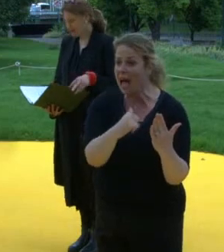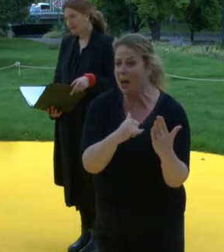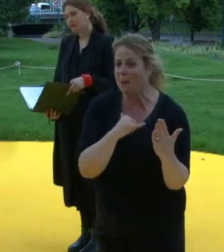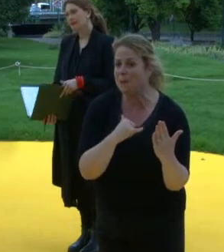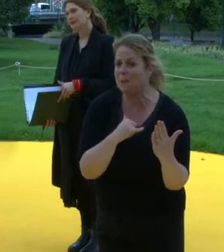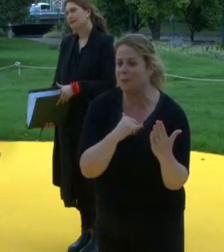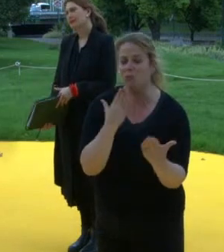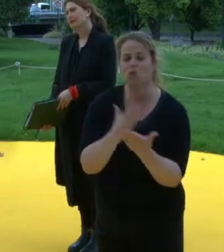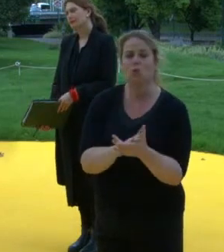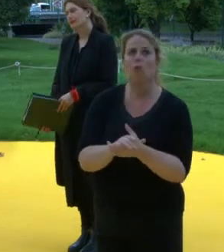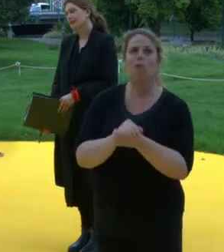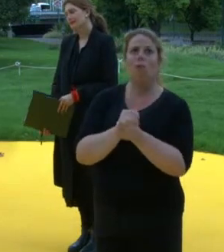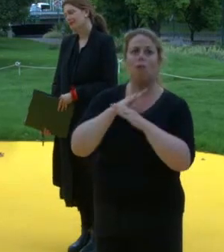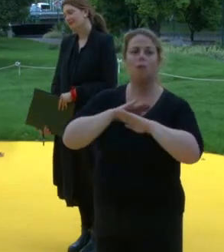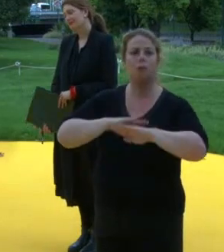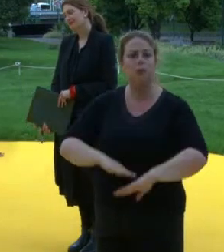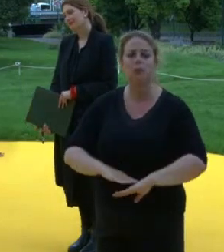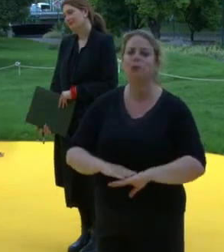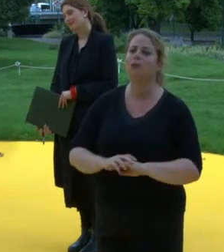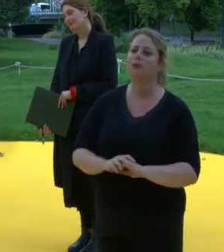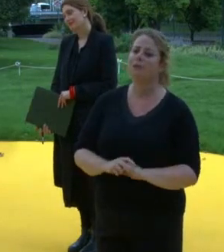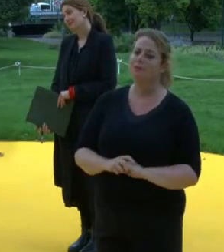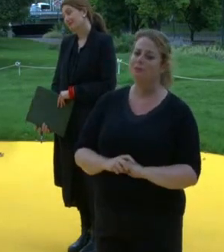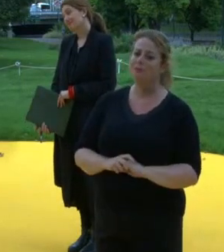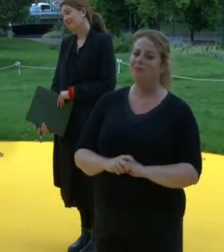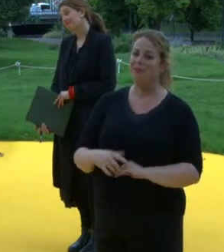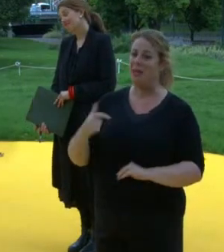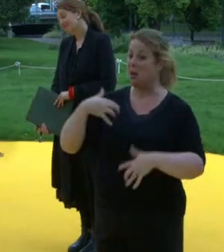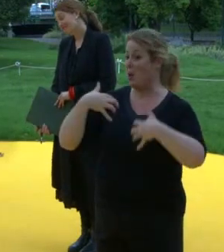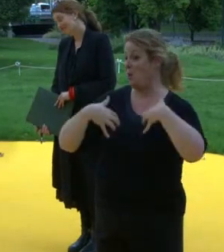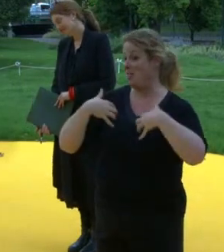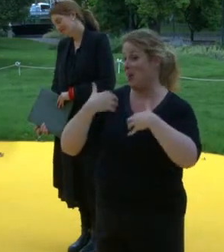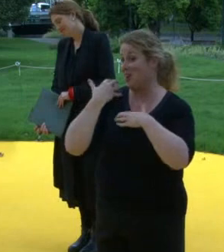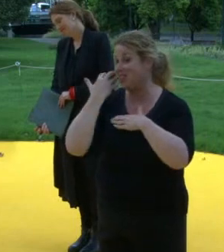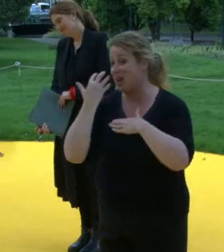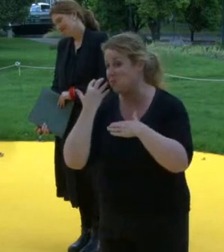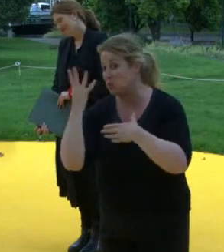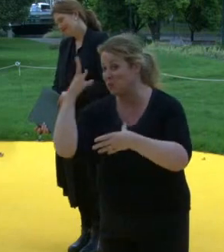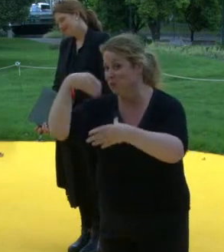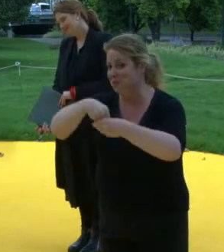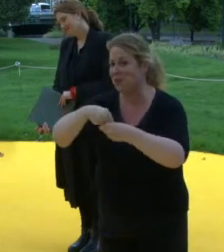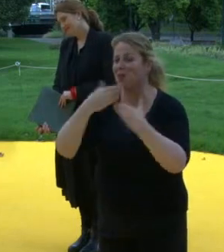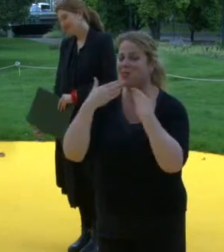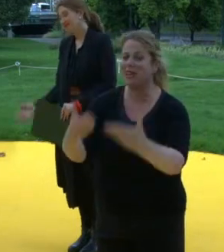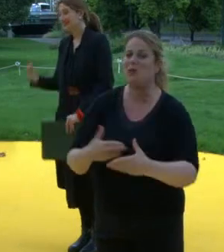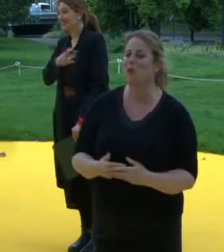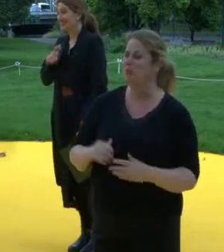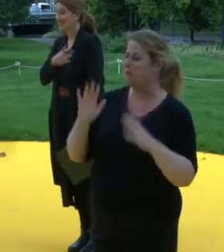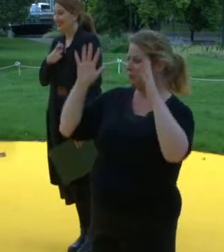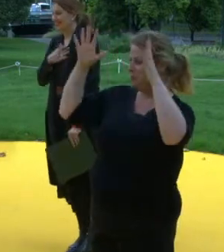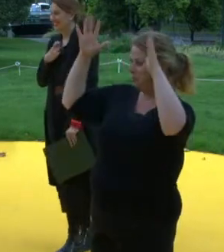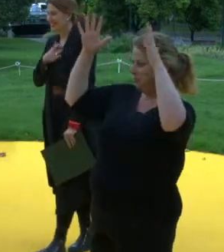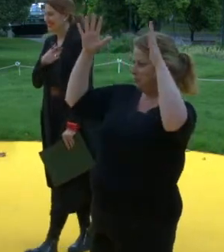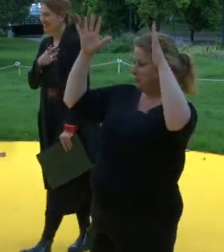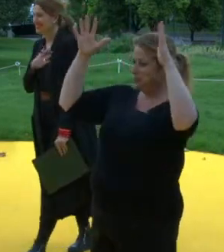a gratifying feeling. And that's a future I'm really excited to be a part of. Thank you so much.